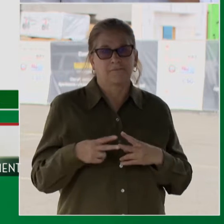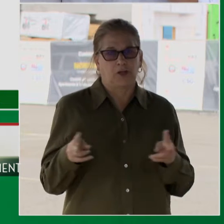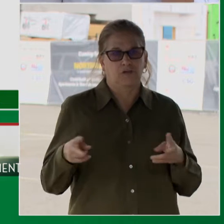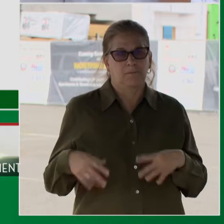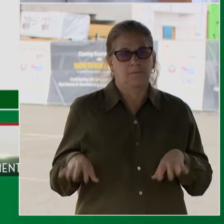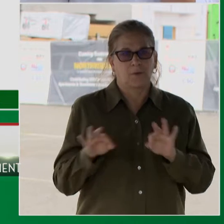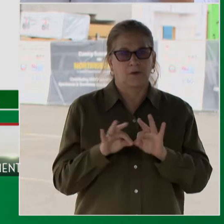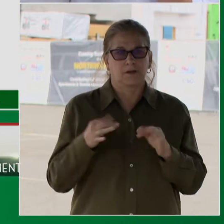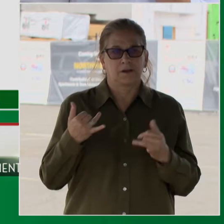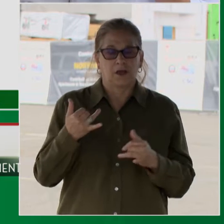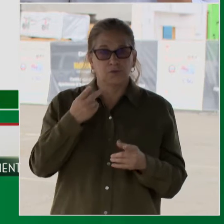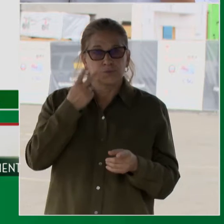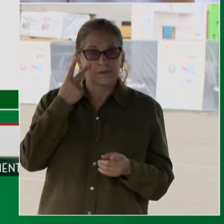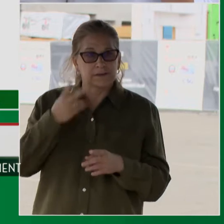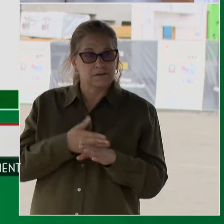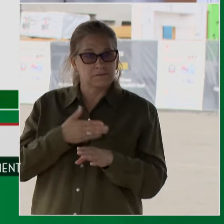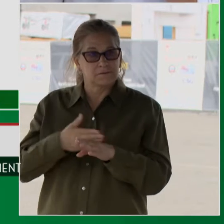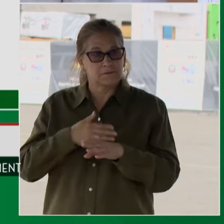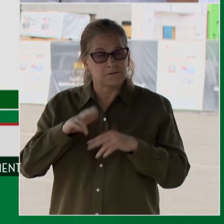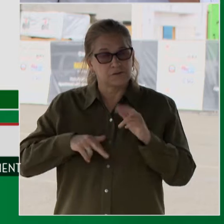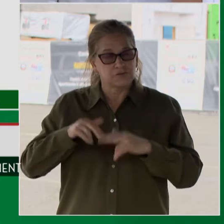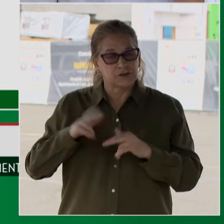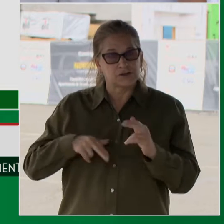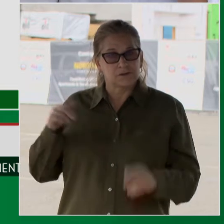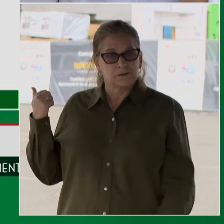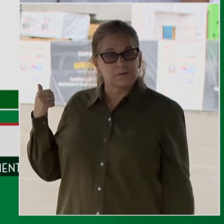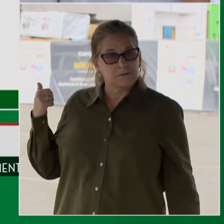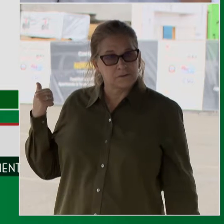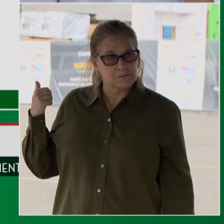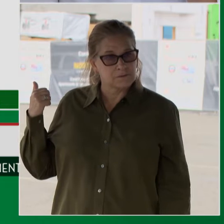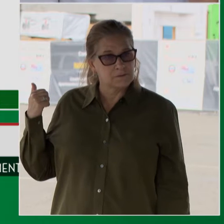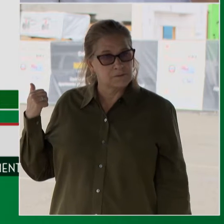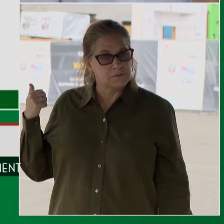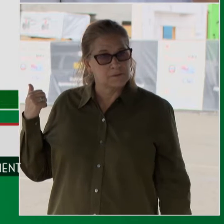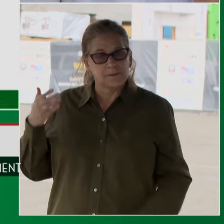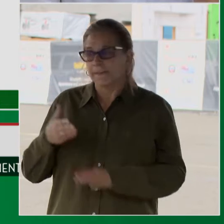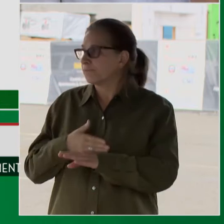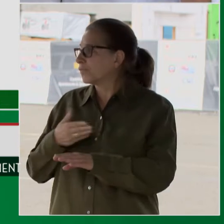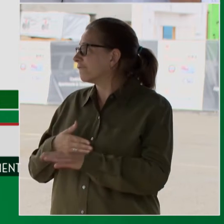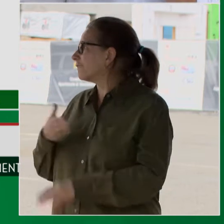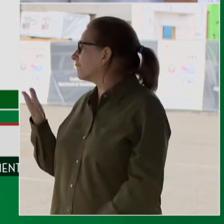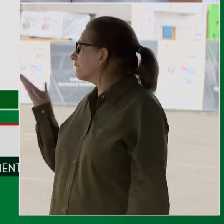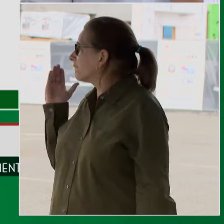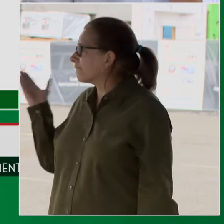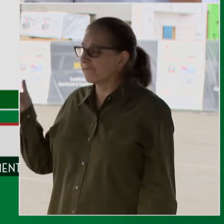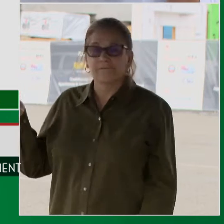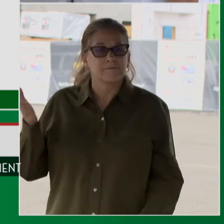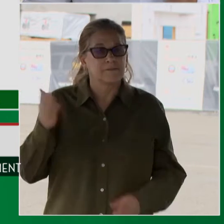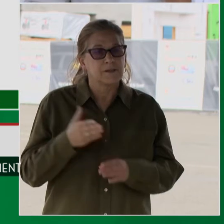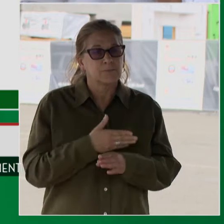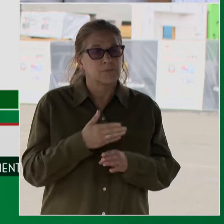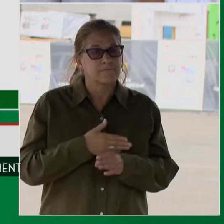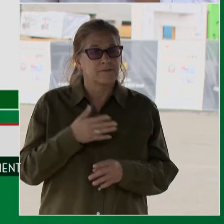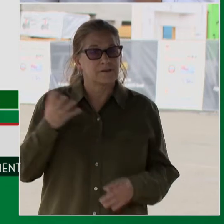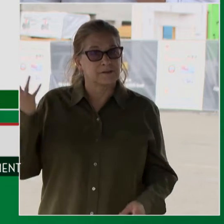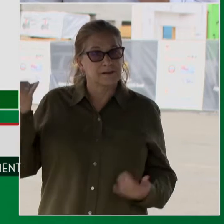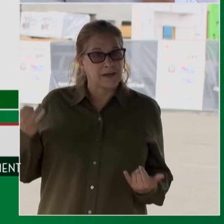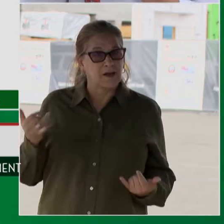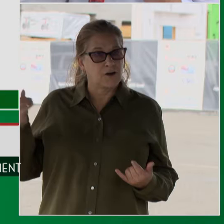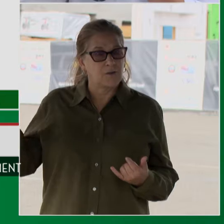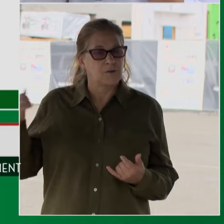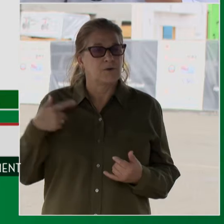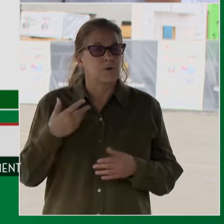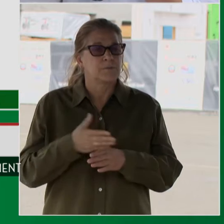so the mayor's budget this year also has $17 million investment in the preservation fund. As you know, Deputy Mayor,